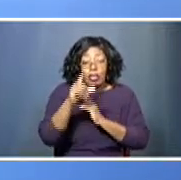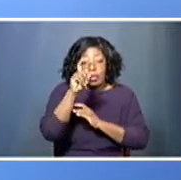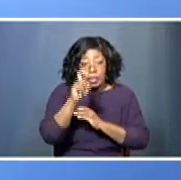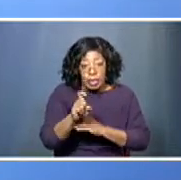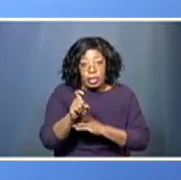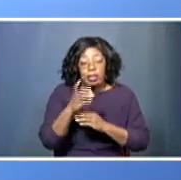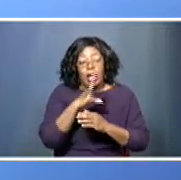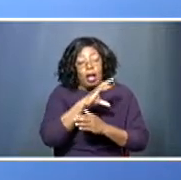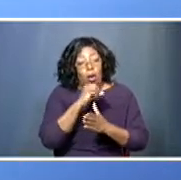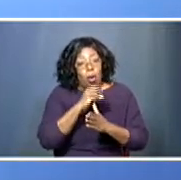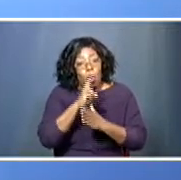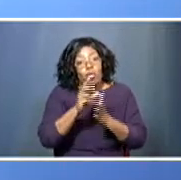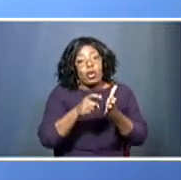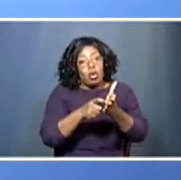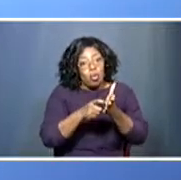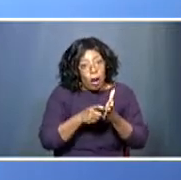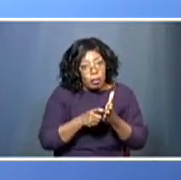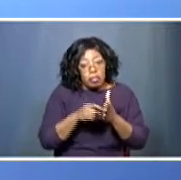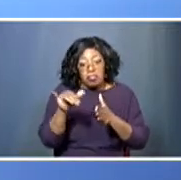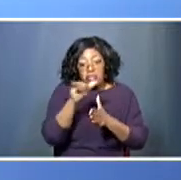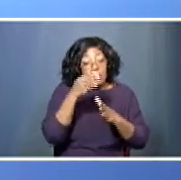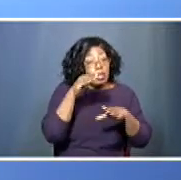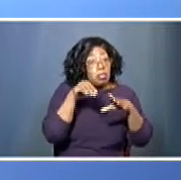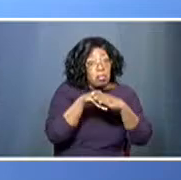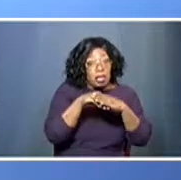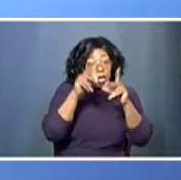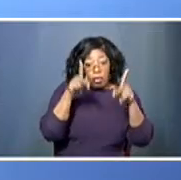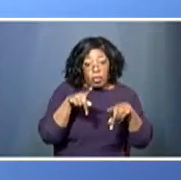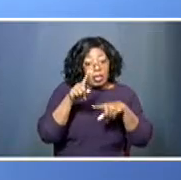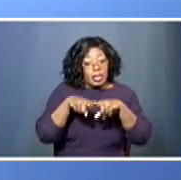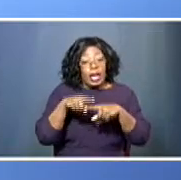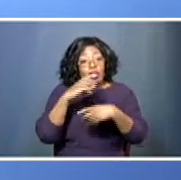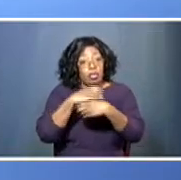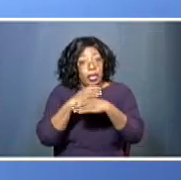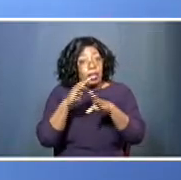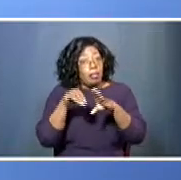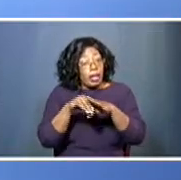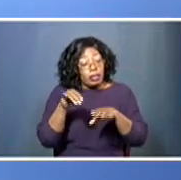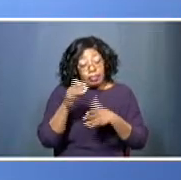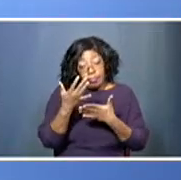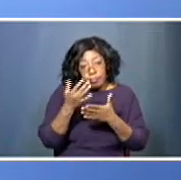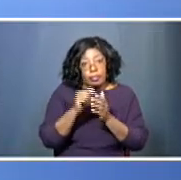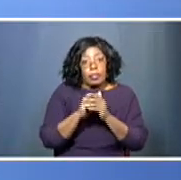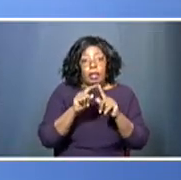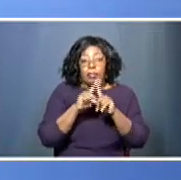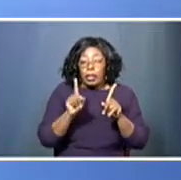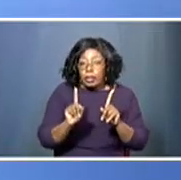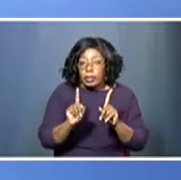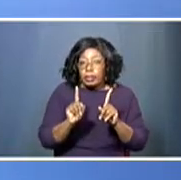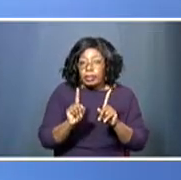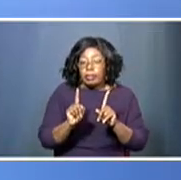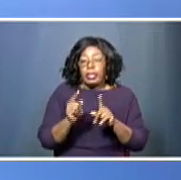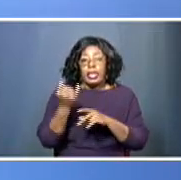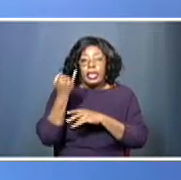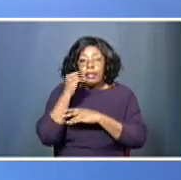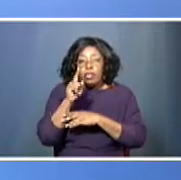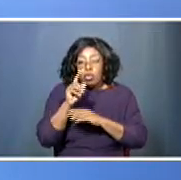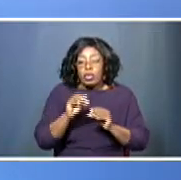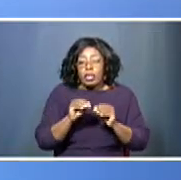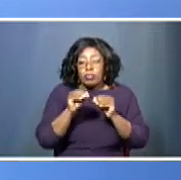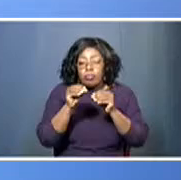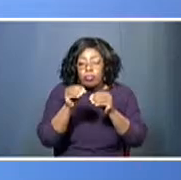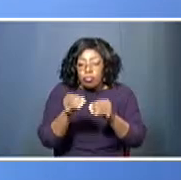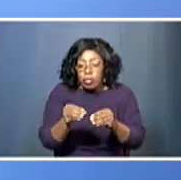that's the same in banking. Not everybody can create a bank either. But if you can put